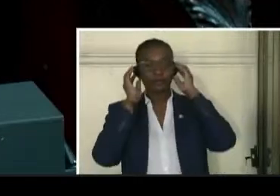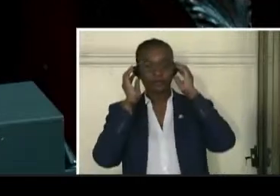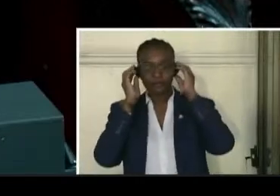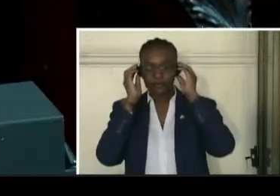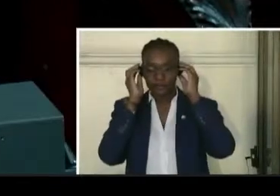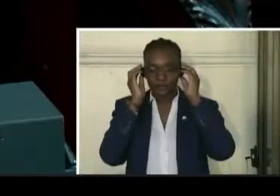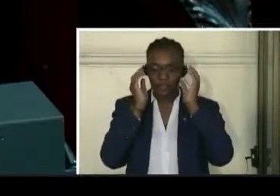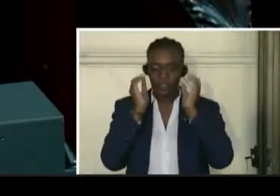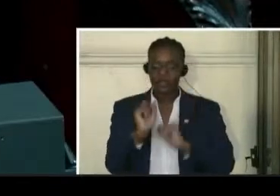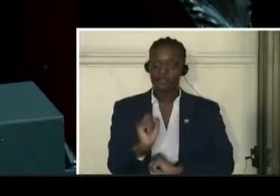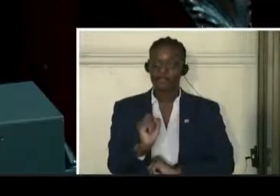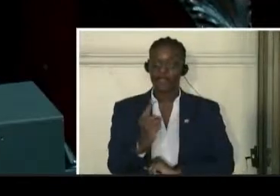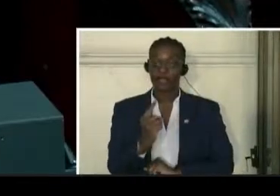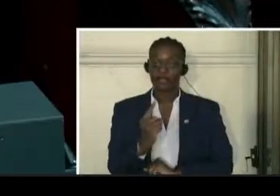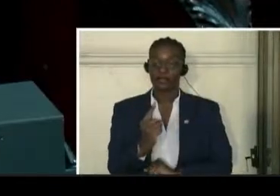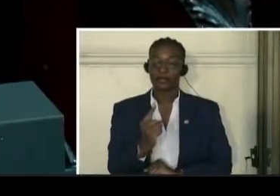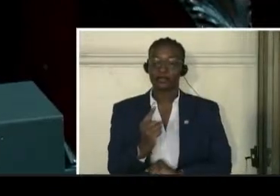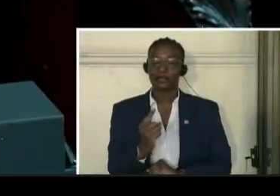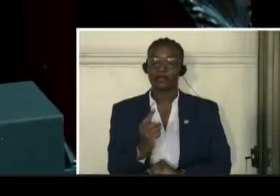Firstly,